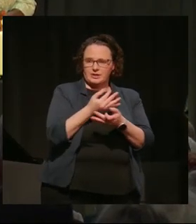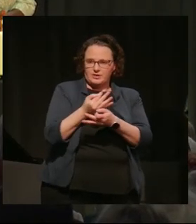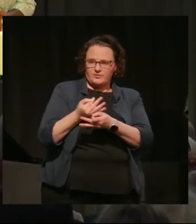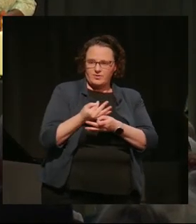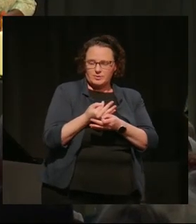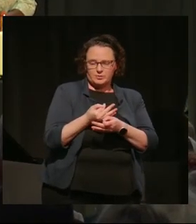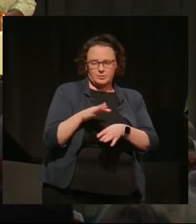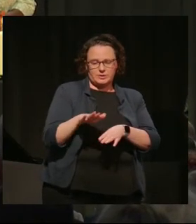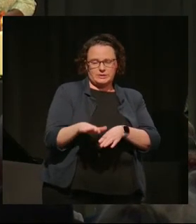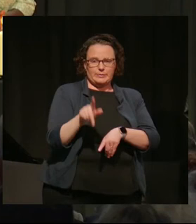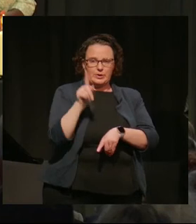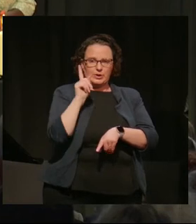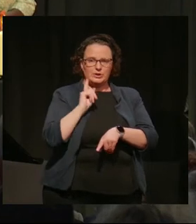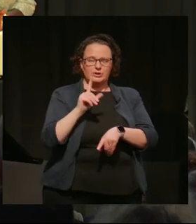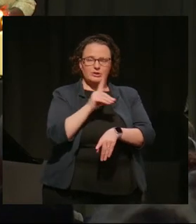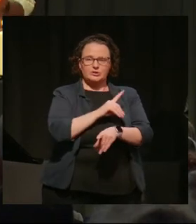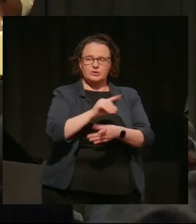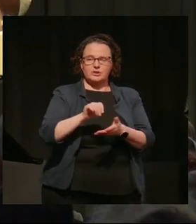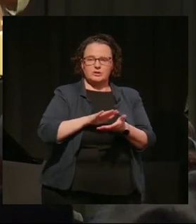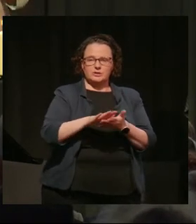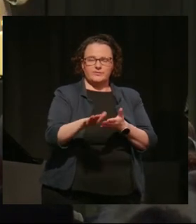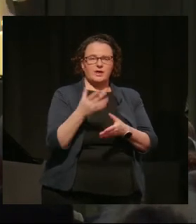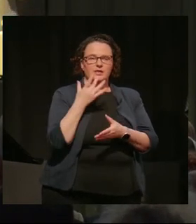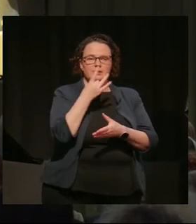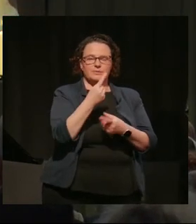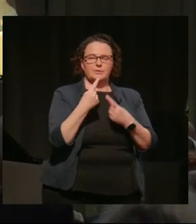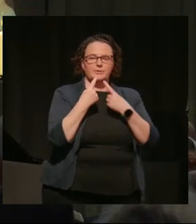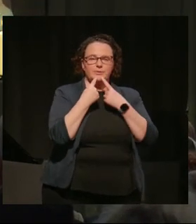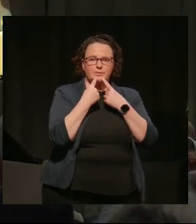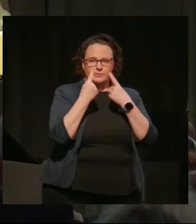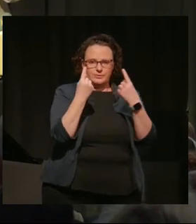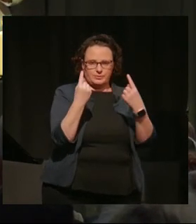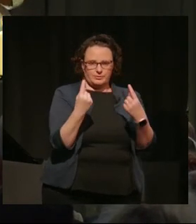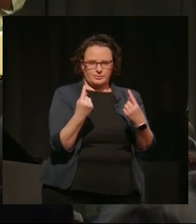Holocaust, to light their candles.